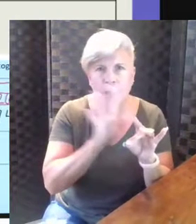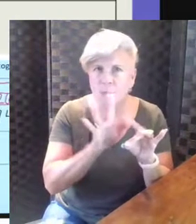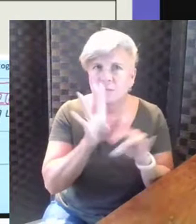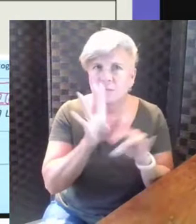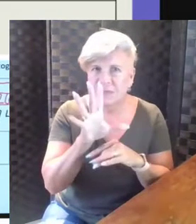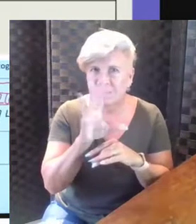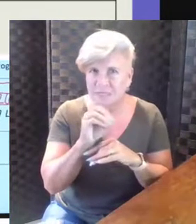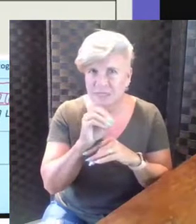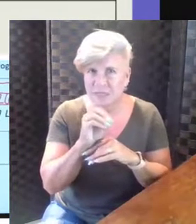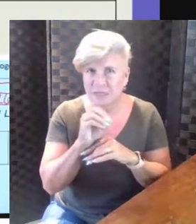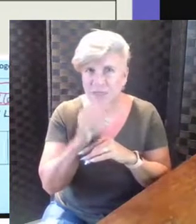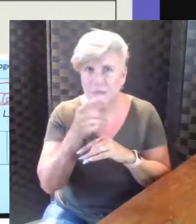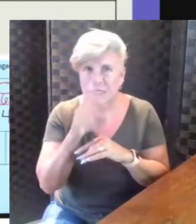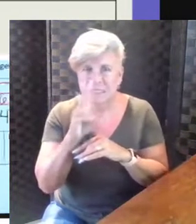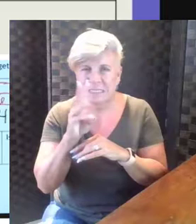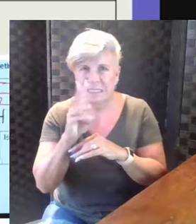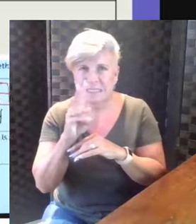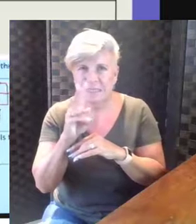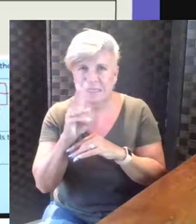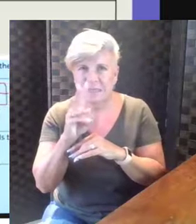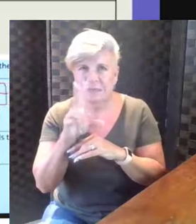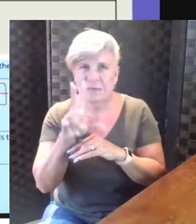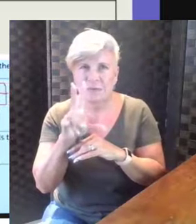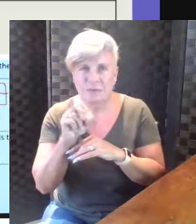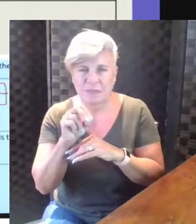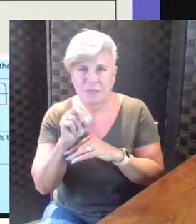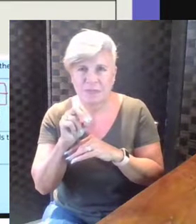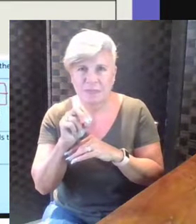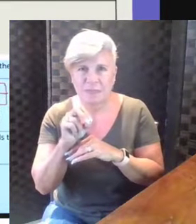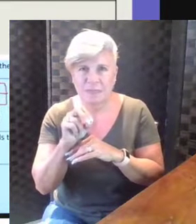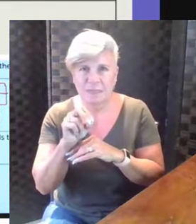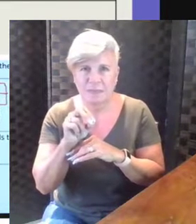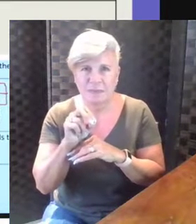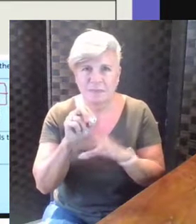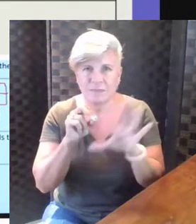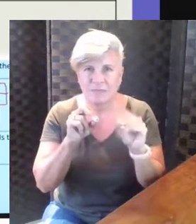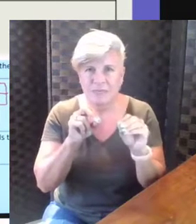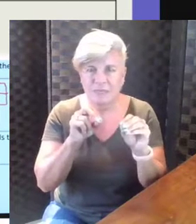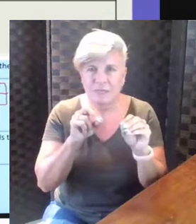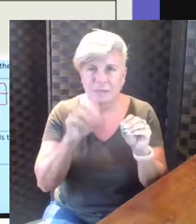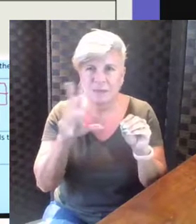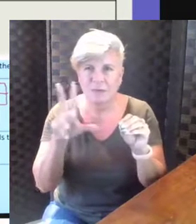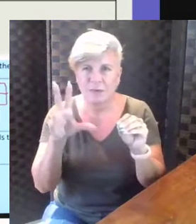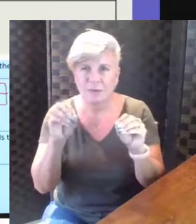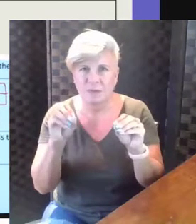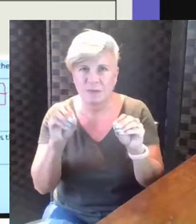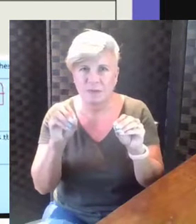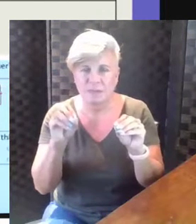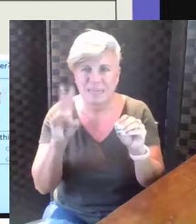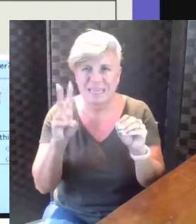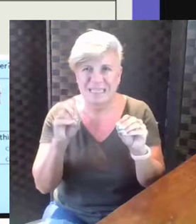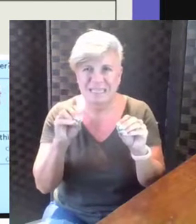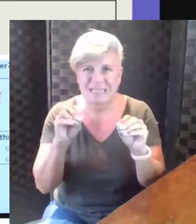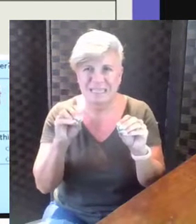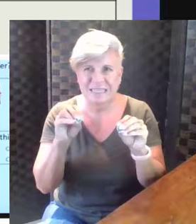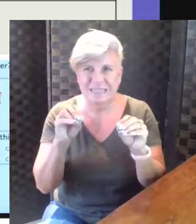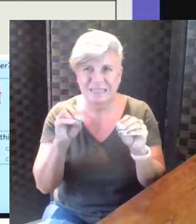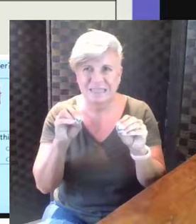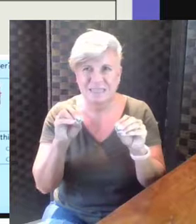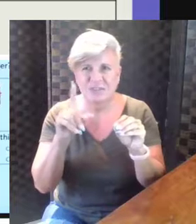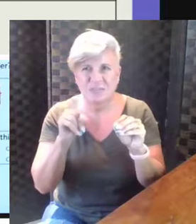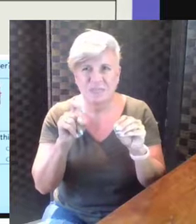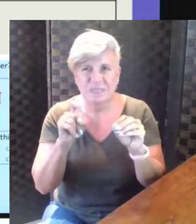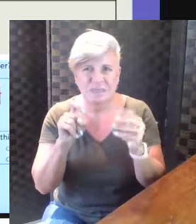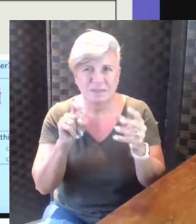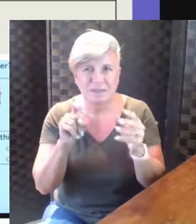50. 26 is about 30. I know 50 plus 3 more 10s is 80, so our answer